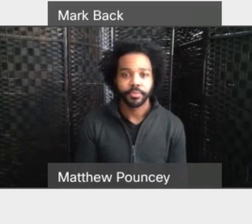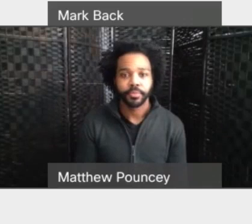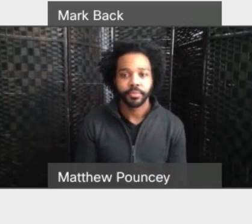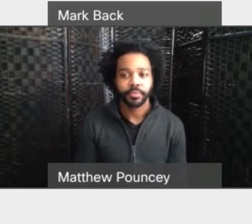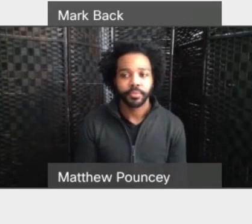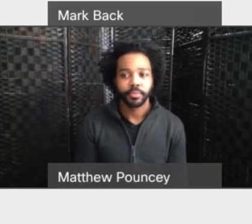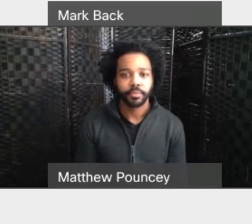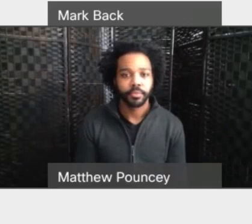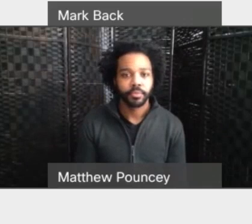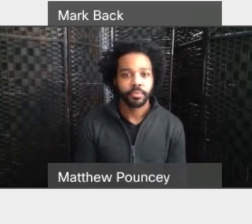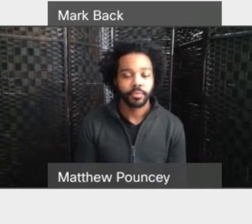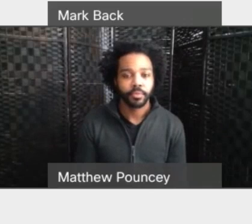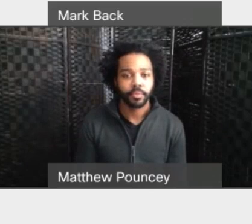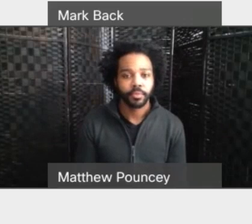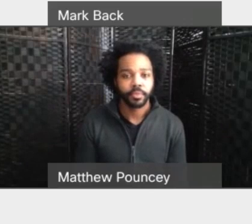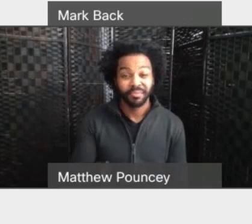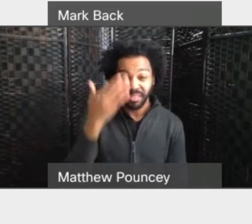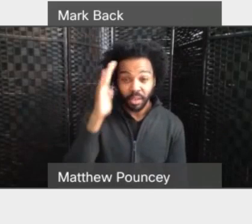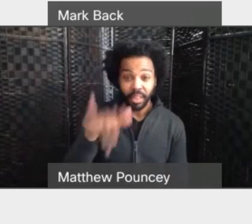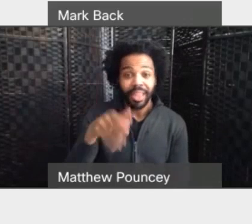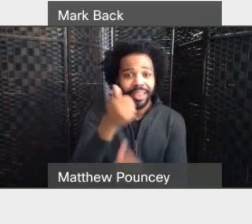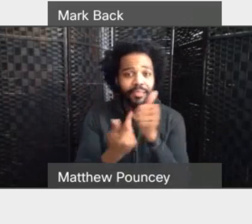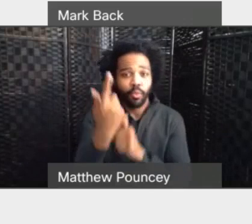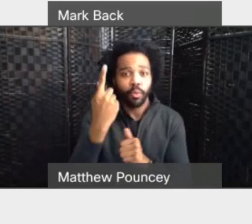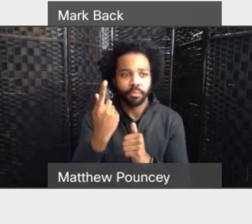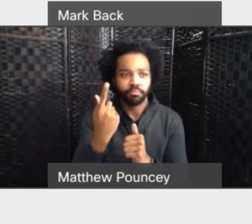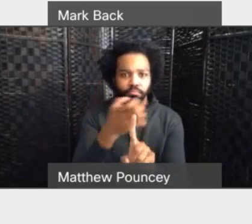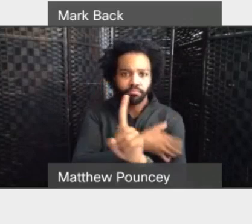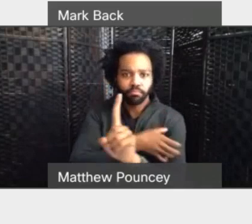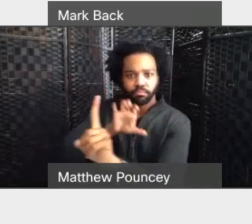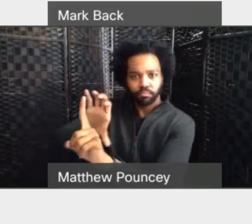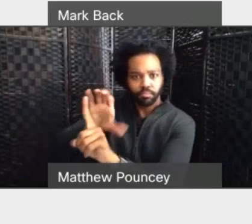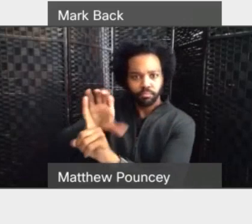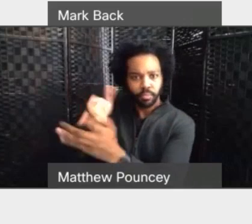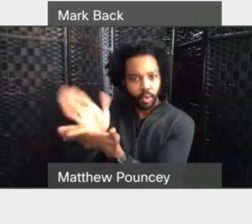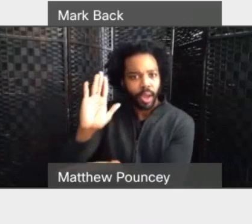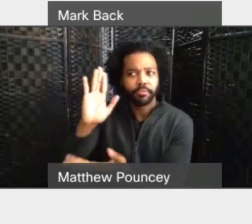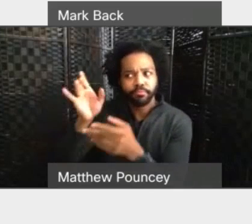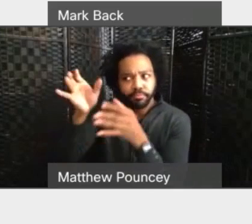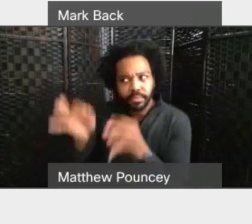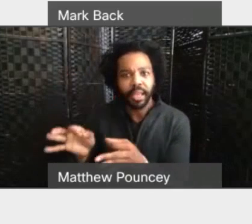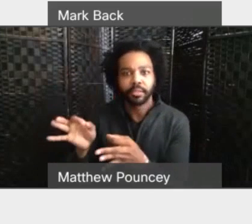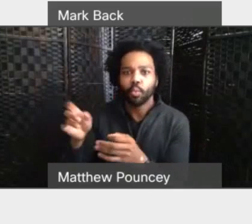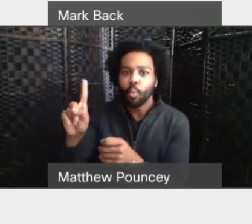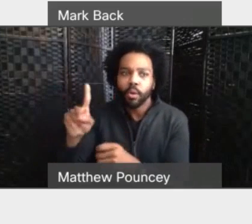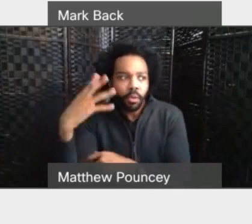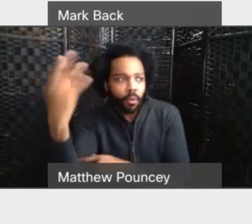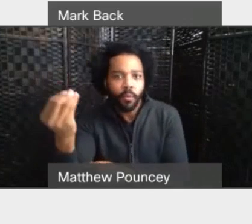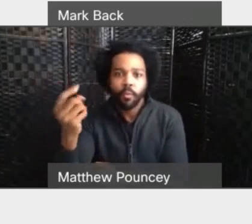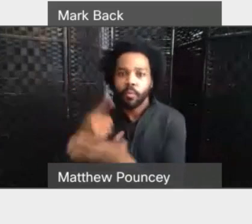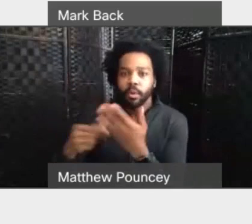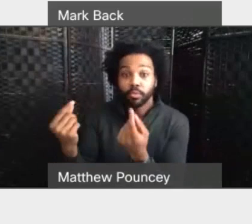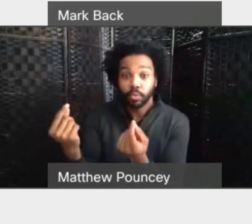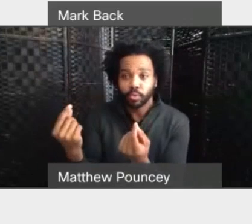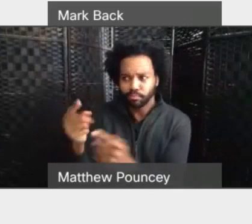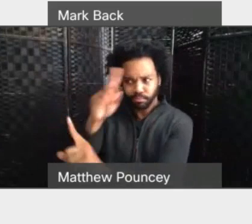Everyone has the right to make choices about where they go and the activities that they engage in. And, we